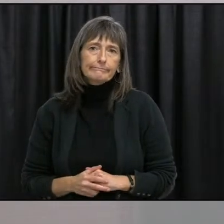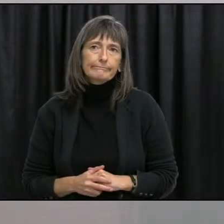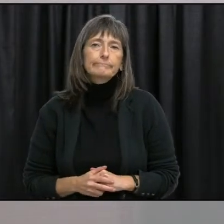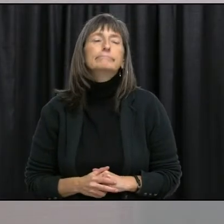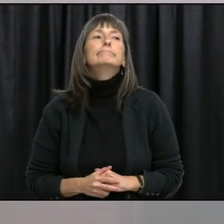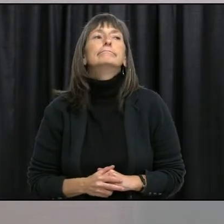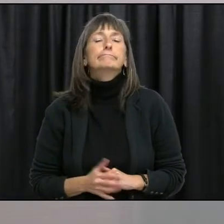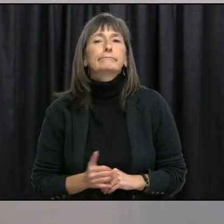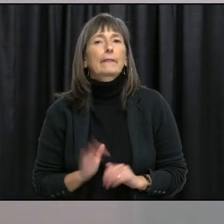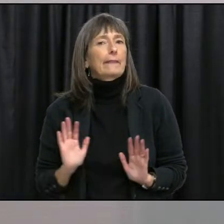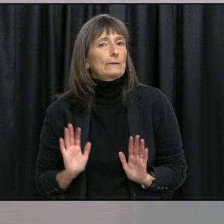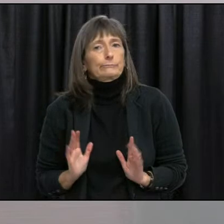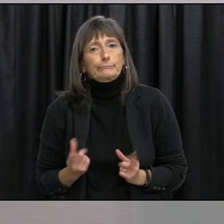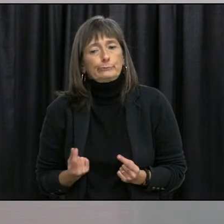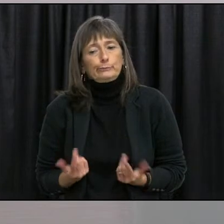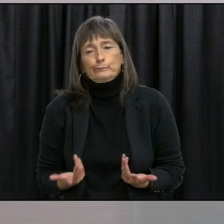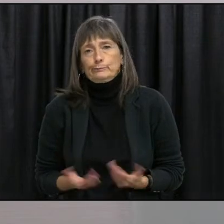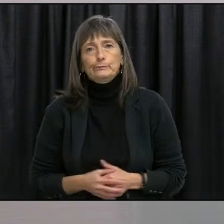Okay. All